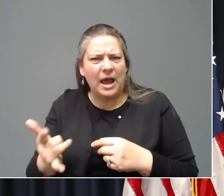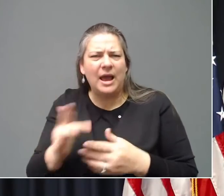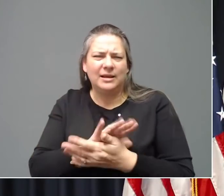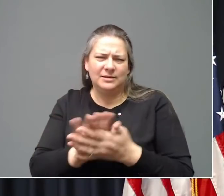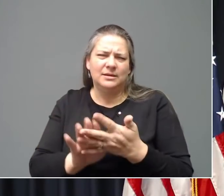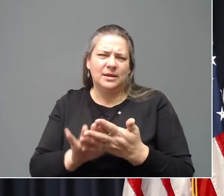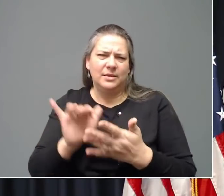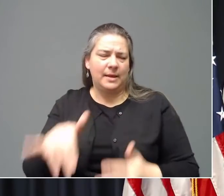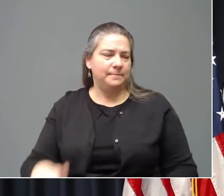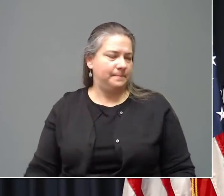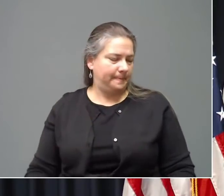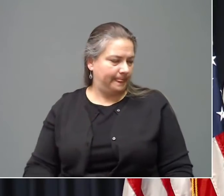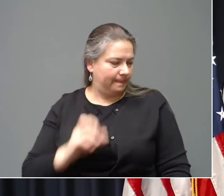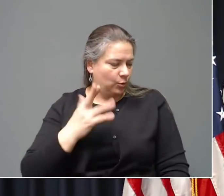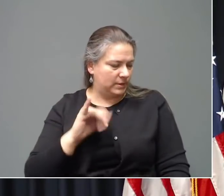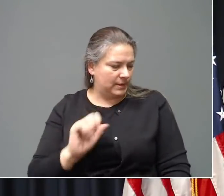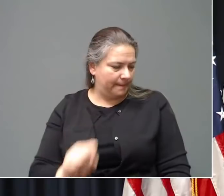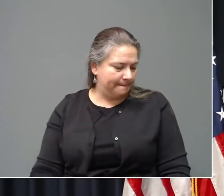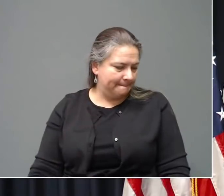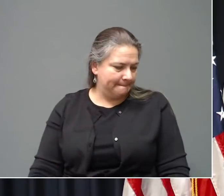WDRB.